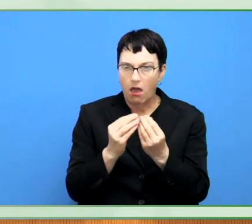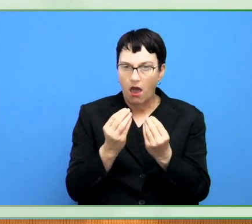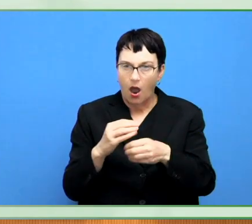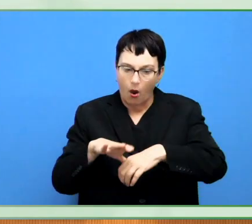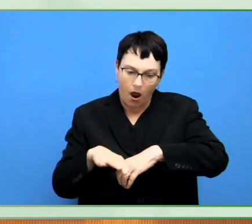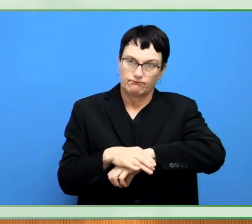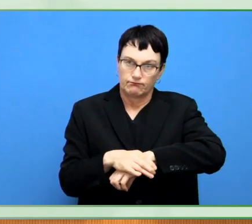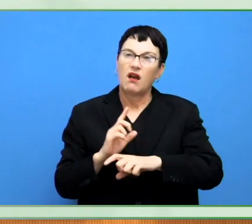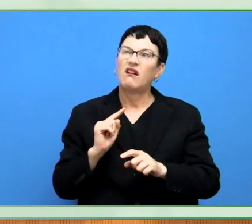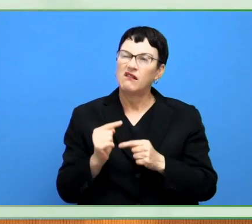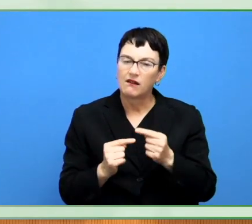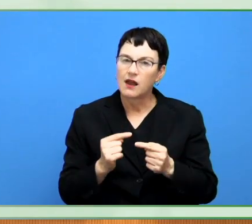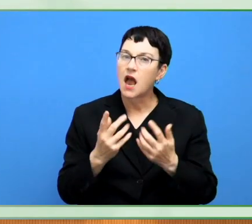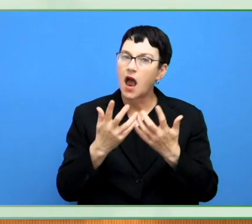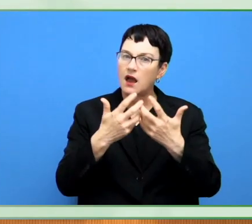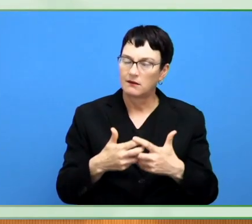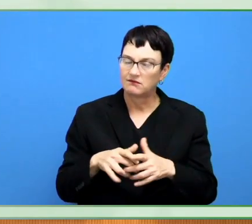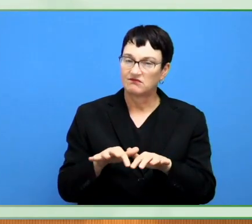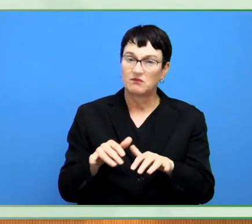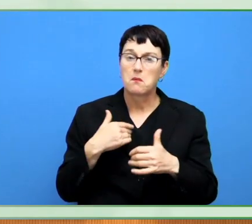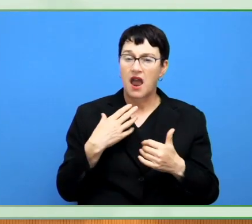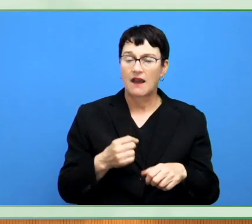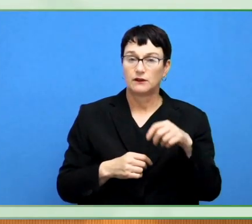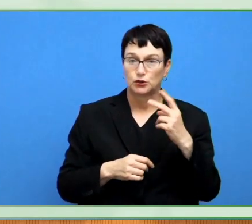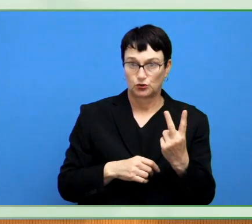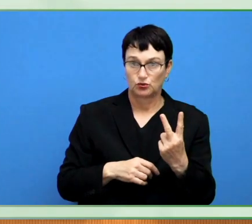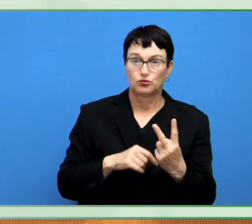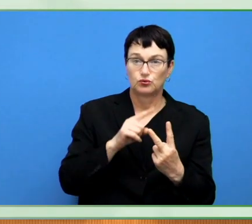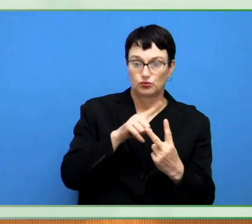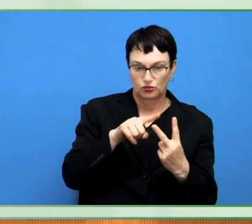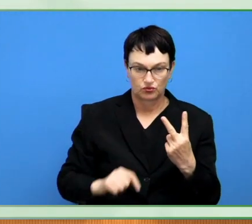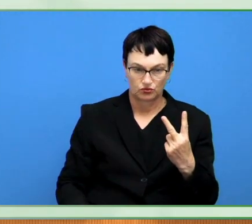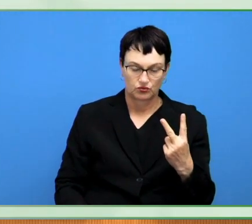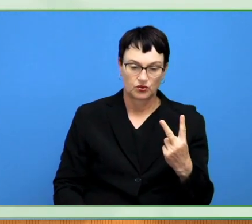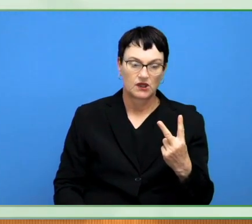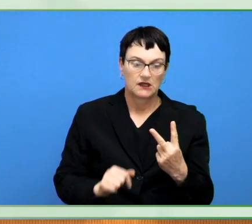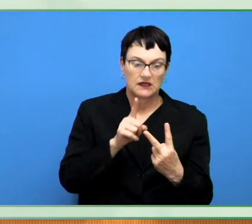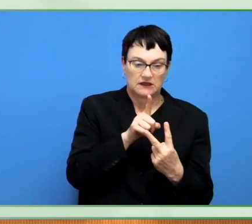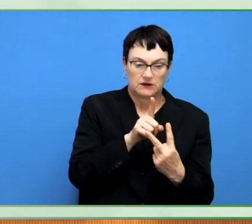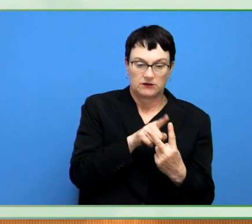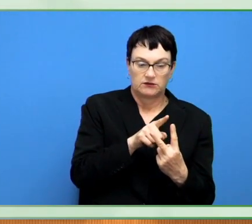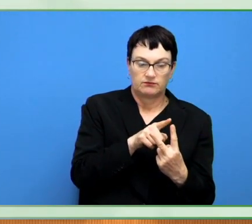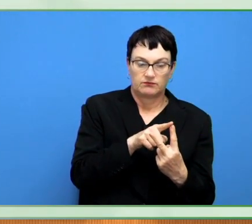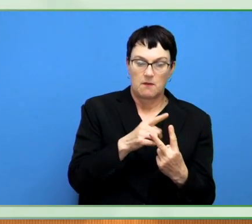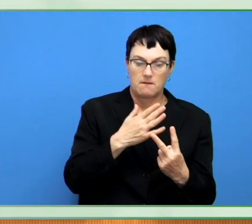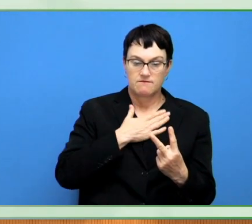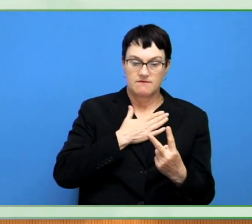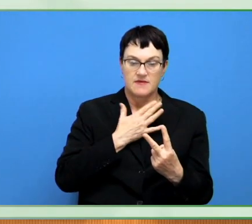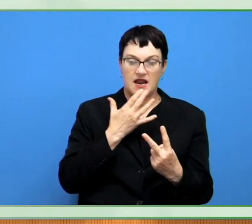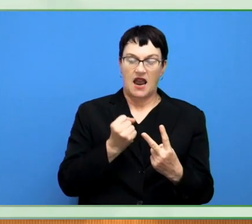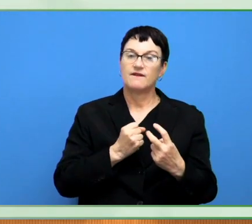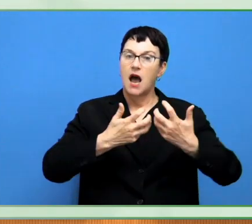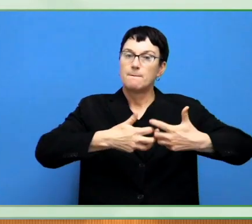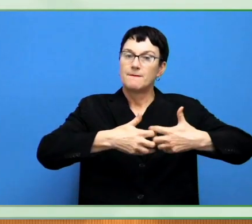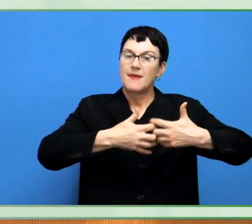So far we have 2 types of prosthesis. One are our mechanical body power prosthesis, like the one I am using right now, and also our electronic